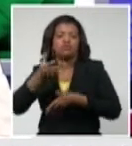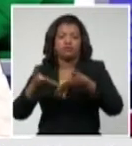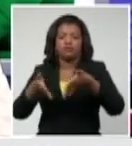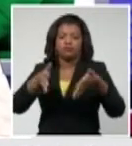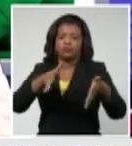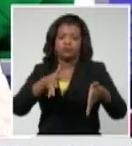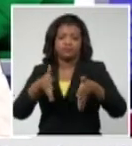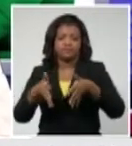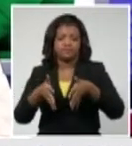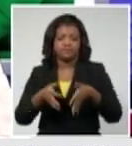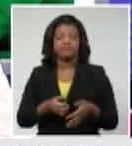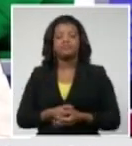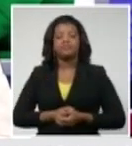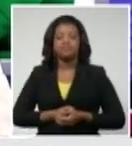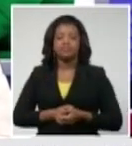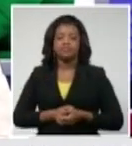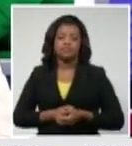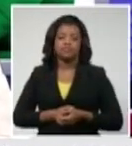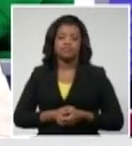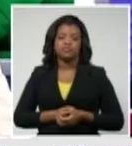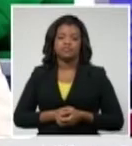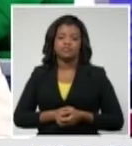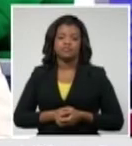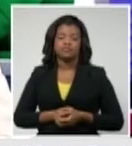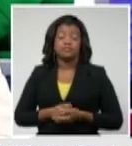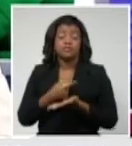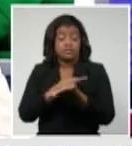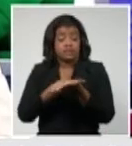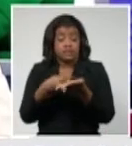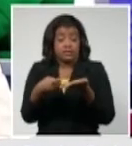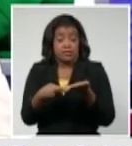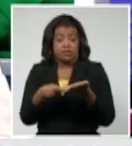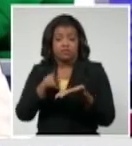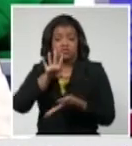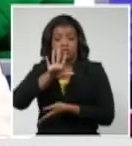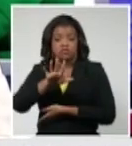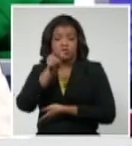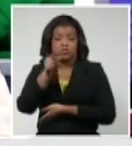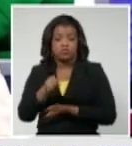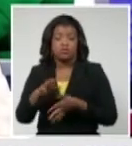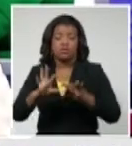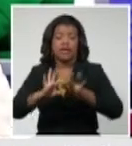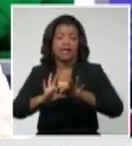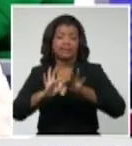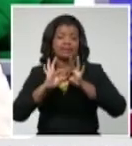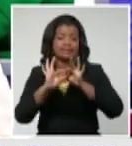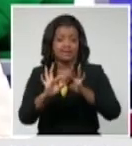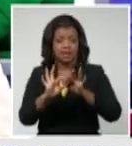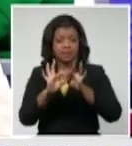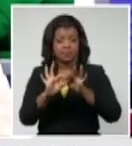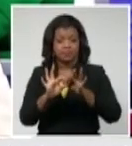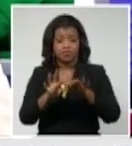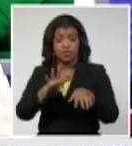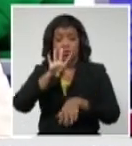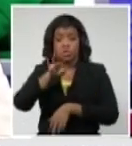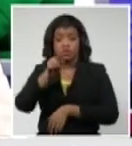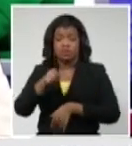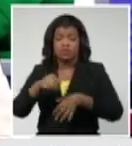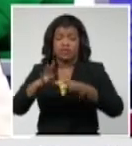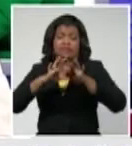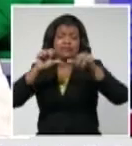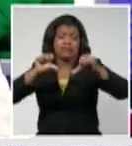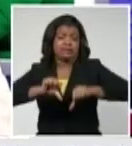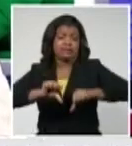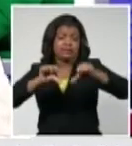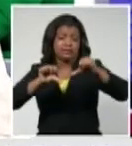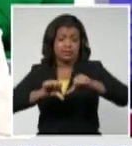were reported as serious and 4 as critical. As of yesterday, 1 person was reported as serious and another